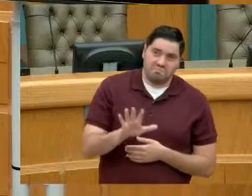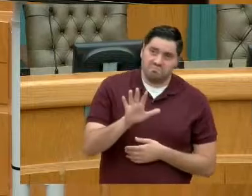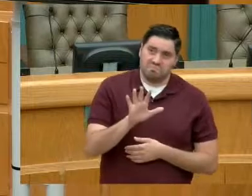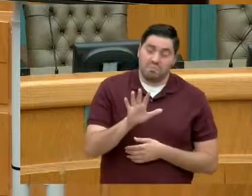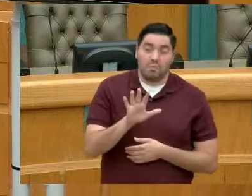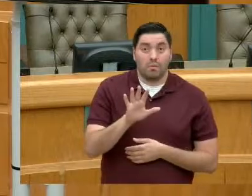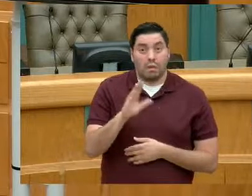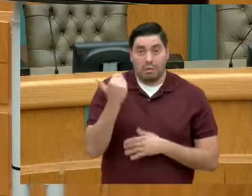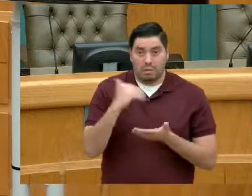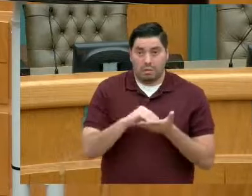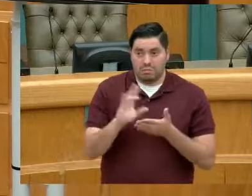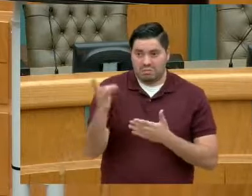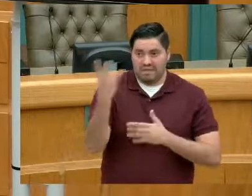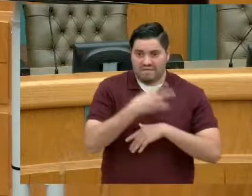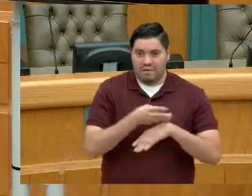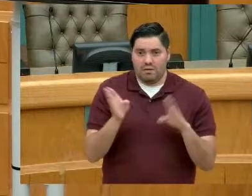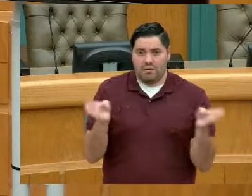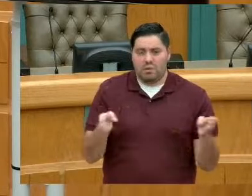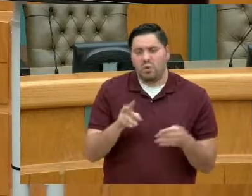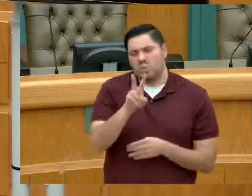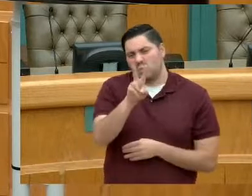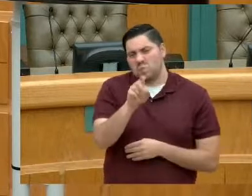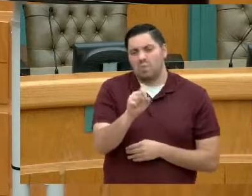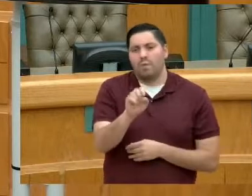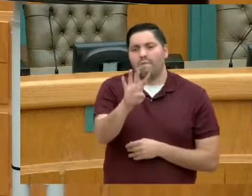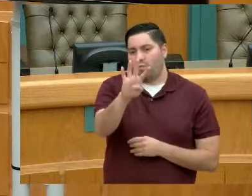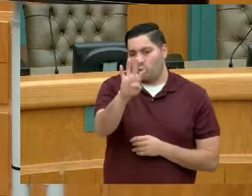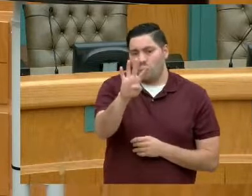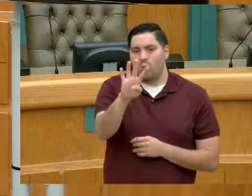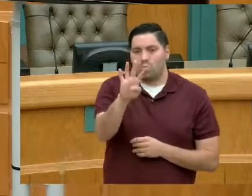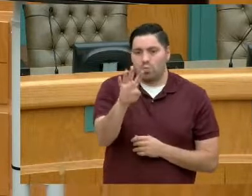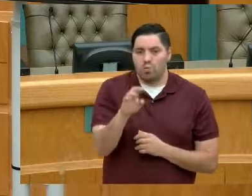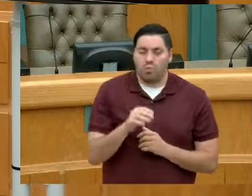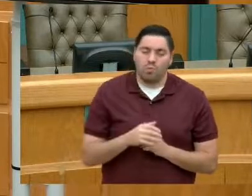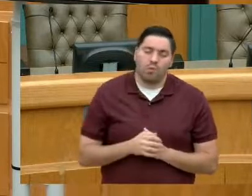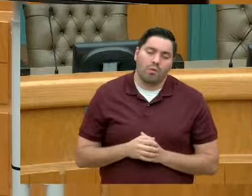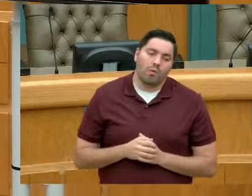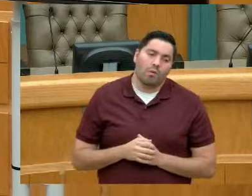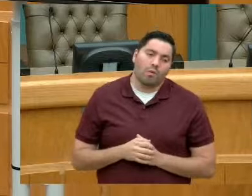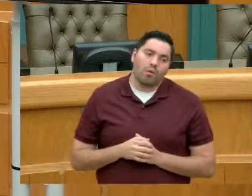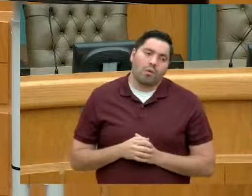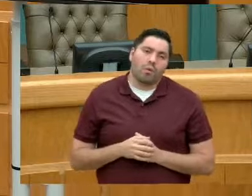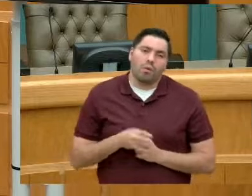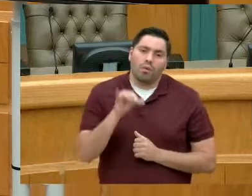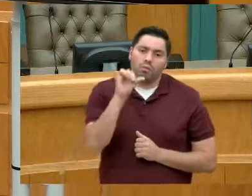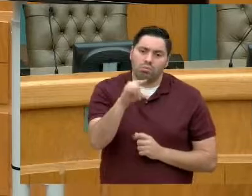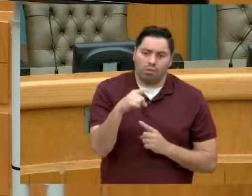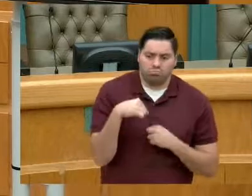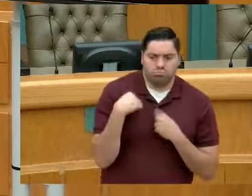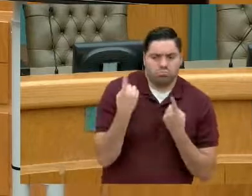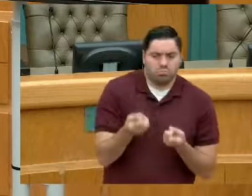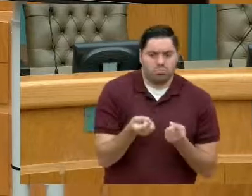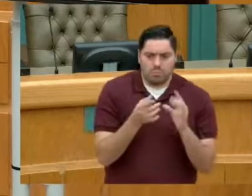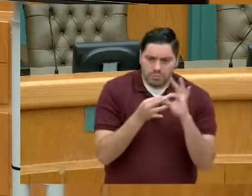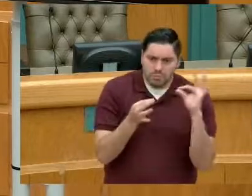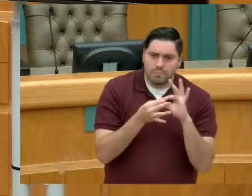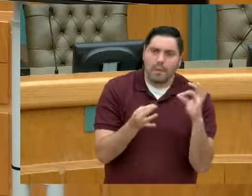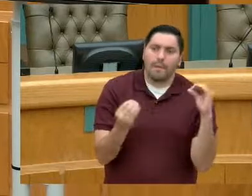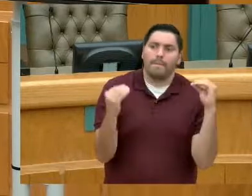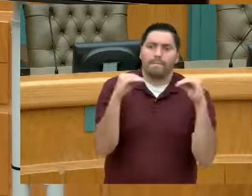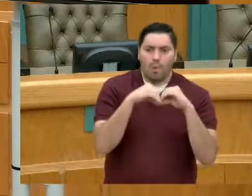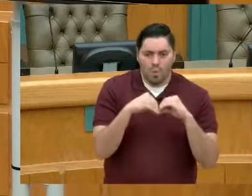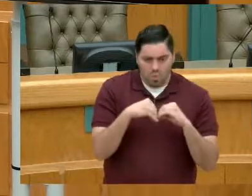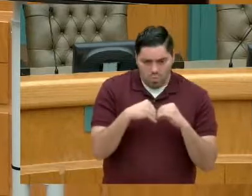at that 7-day trend, is 2.4. And consistent with what I've been saying in terms of more cases,